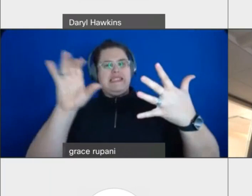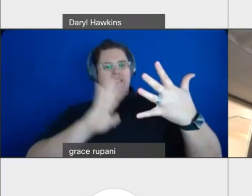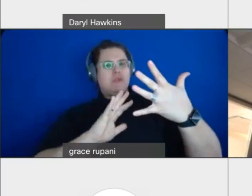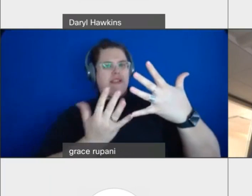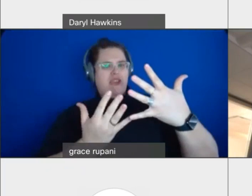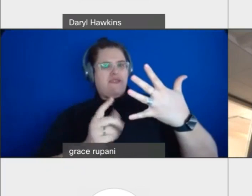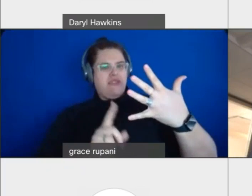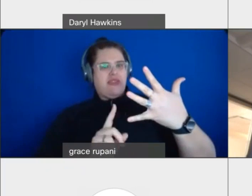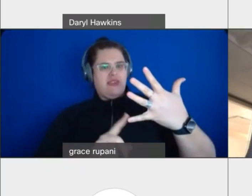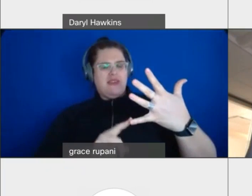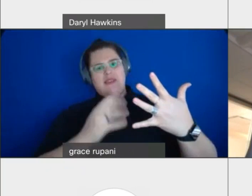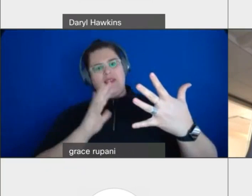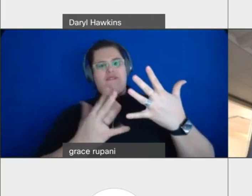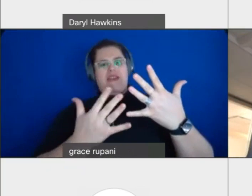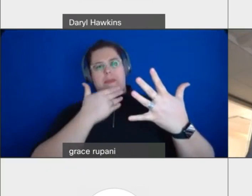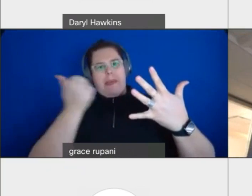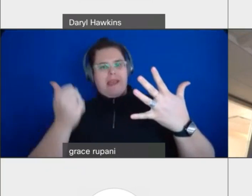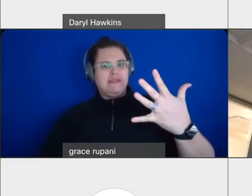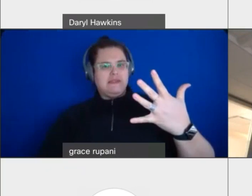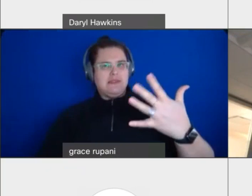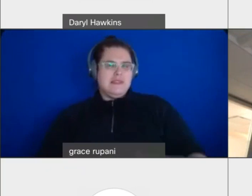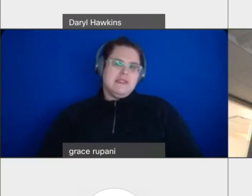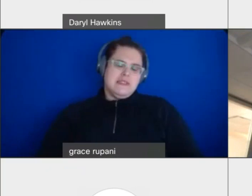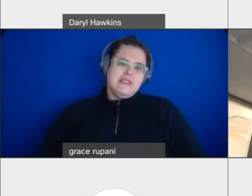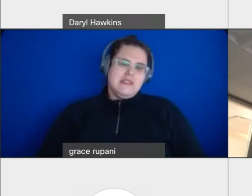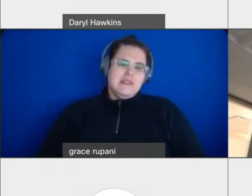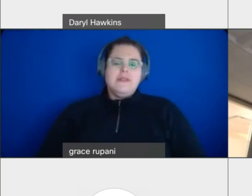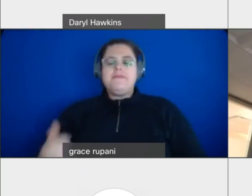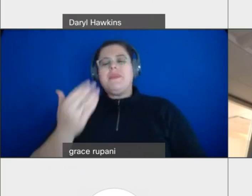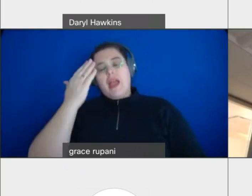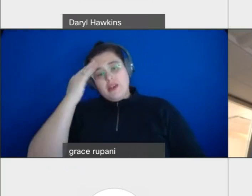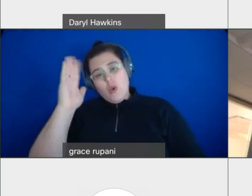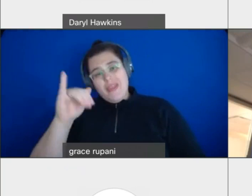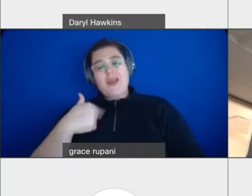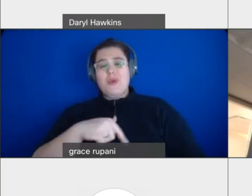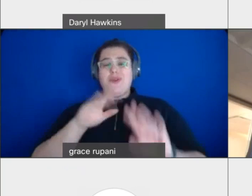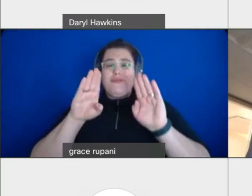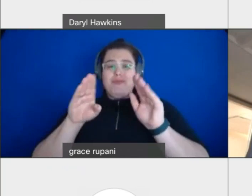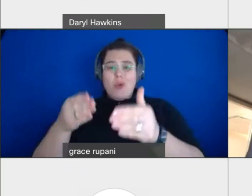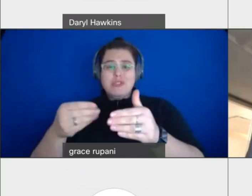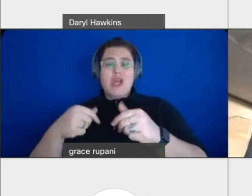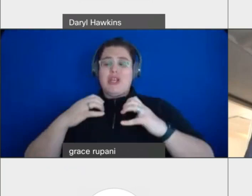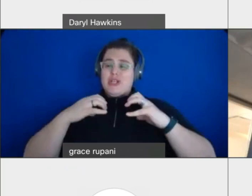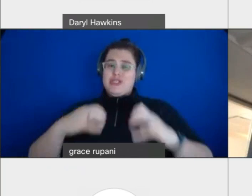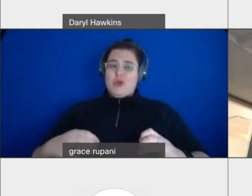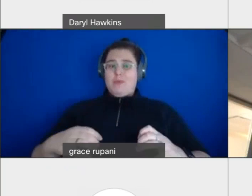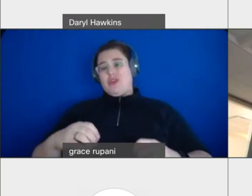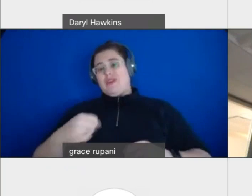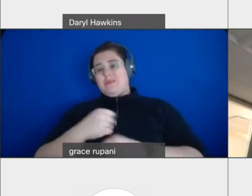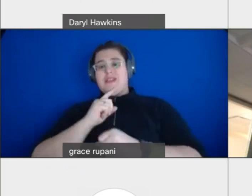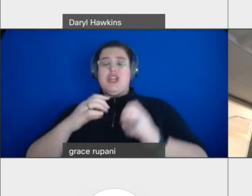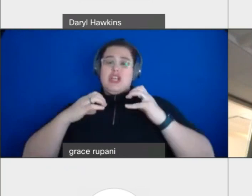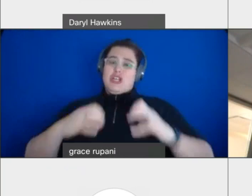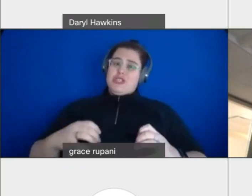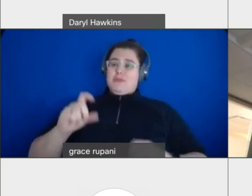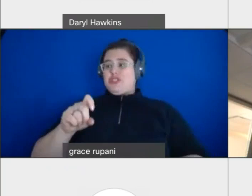how we're a consumer-driven society, and I think that leads us to believe that whenever we want something, we should be able to